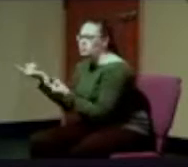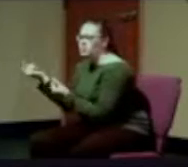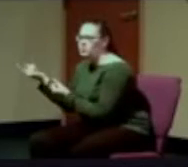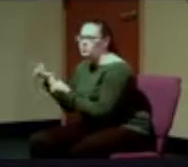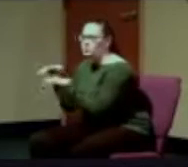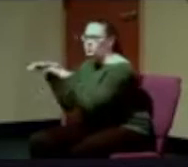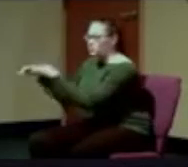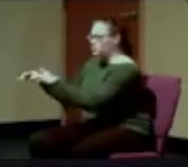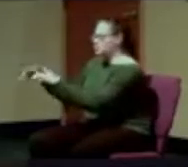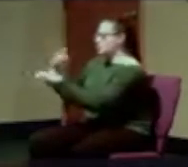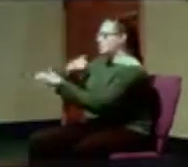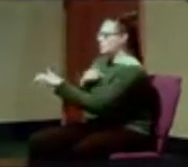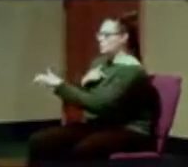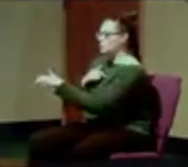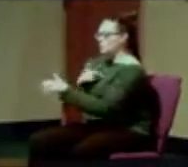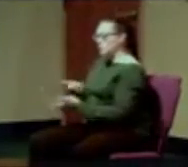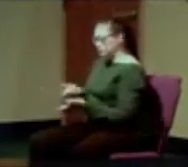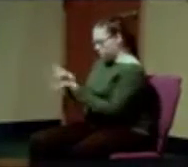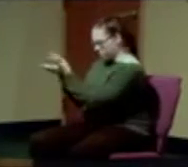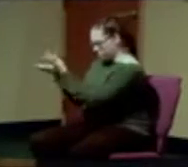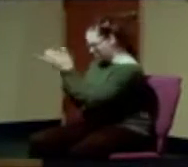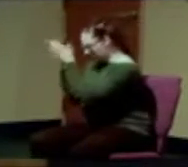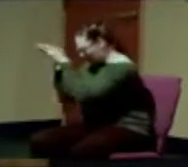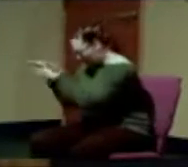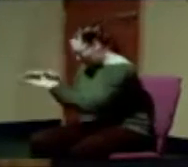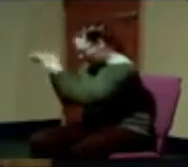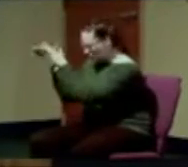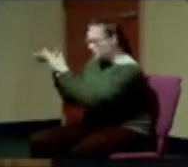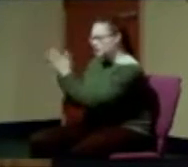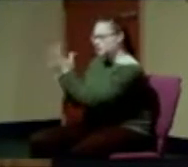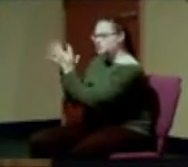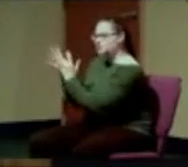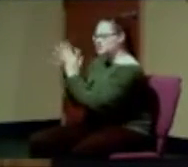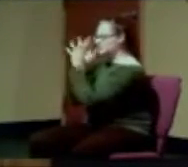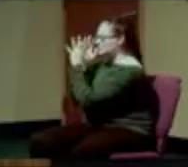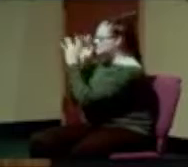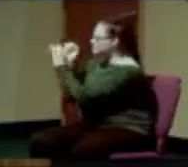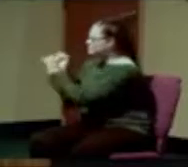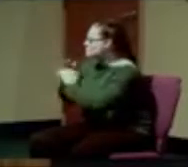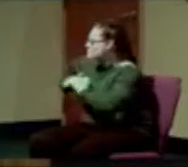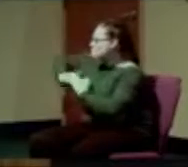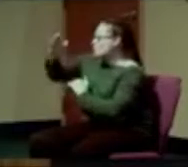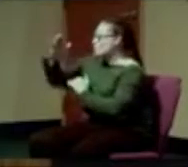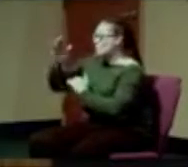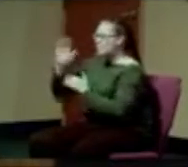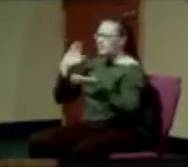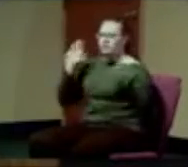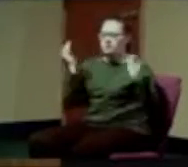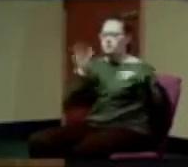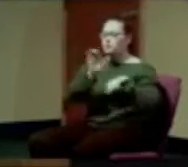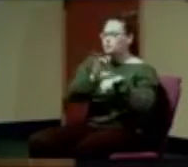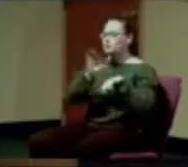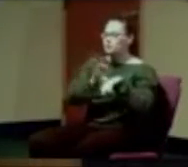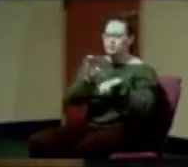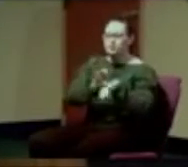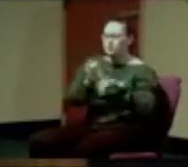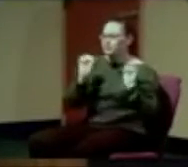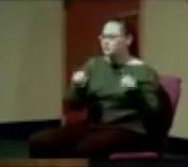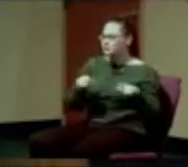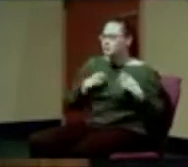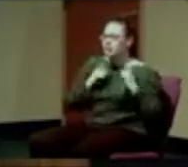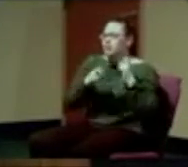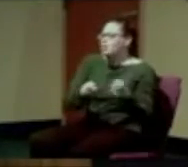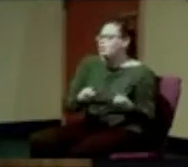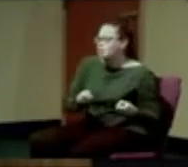lay it before him and he walks over that, Jesus becomes so much more appealing than anything that a church could ever do for you. A very